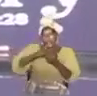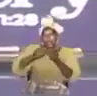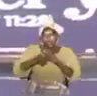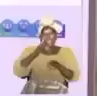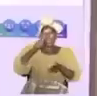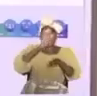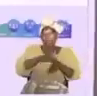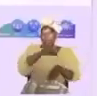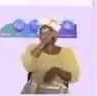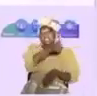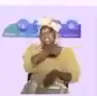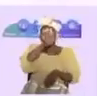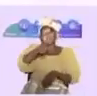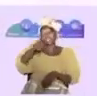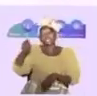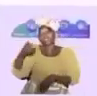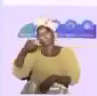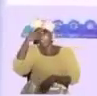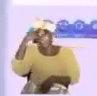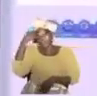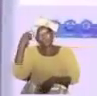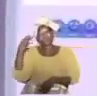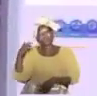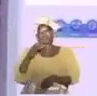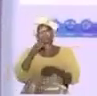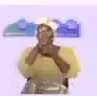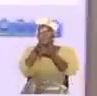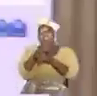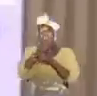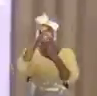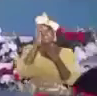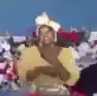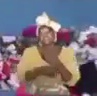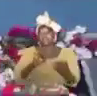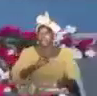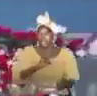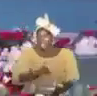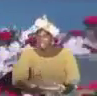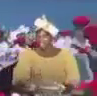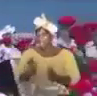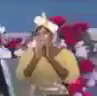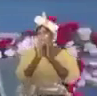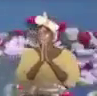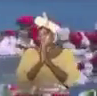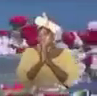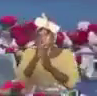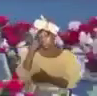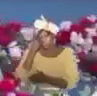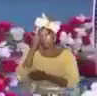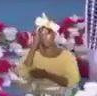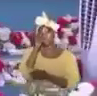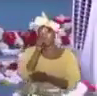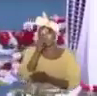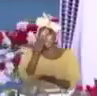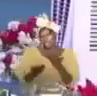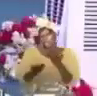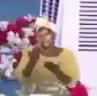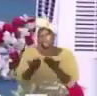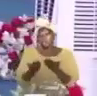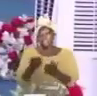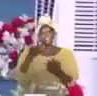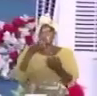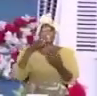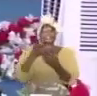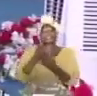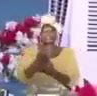themselves because of carelessness. In the name of Jesus, I'm praying for someone, either through careless speaking,